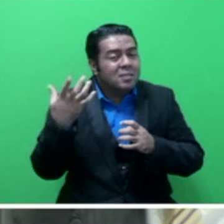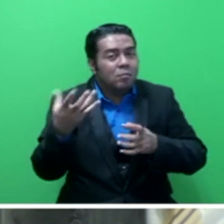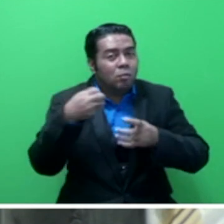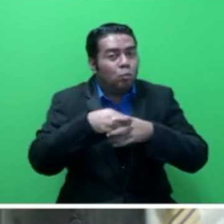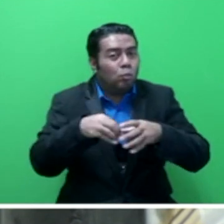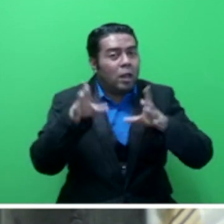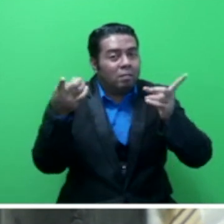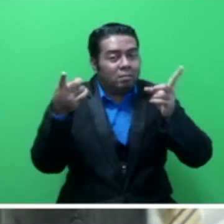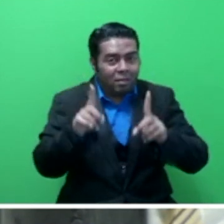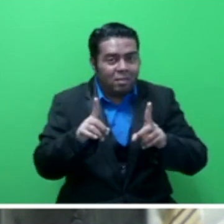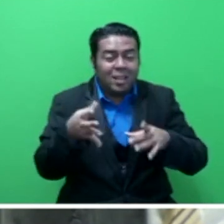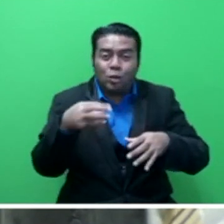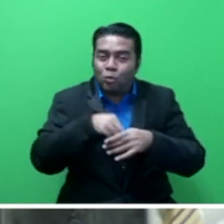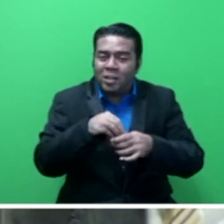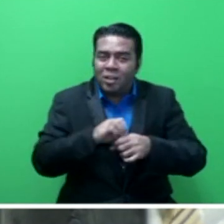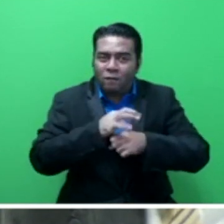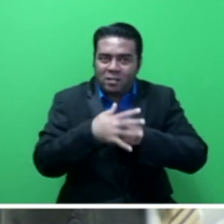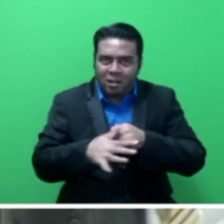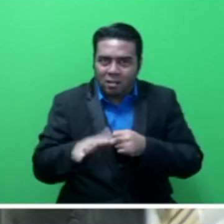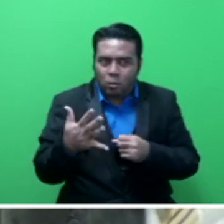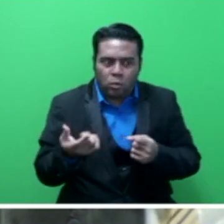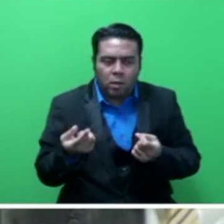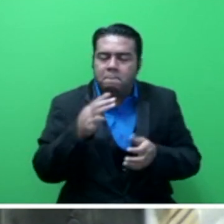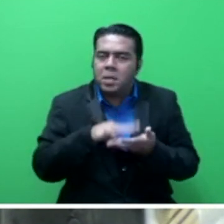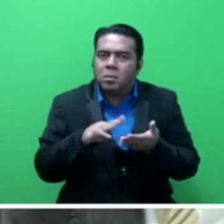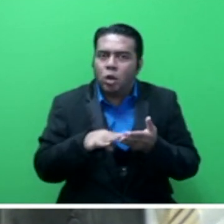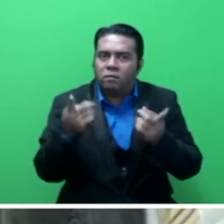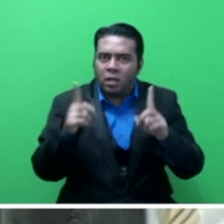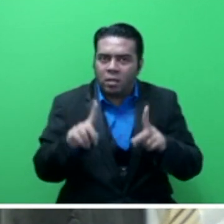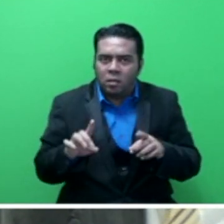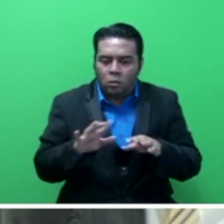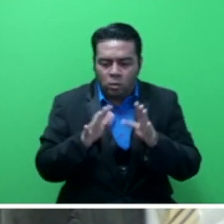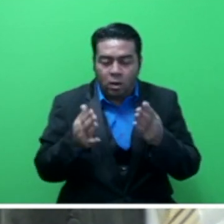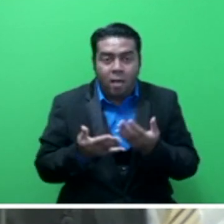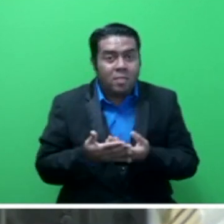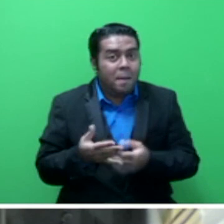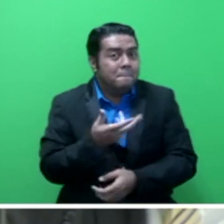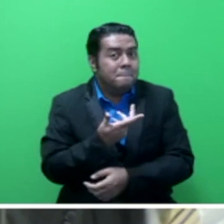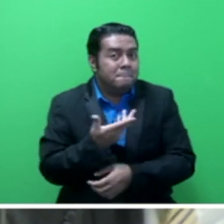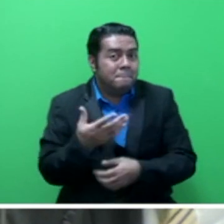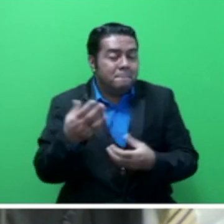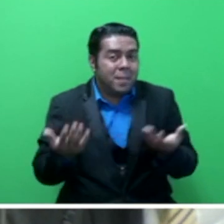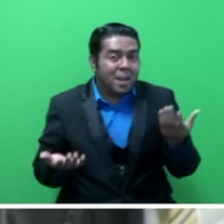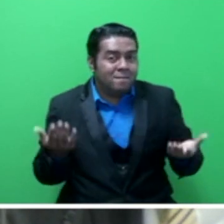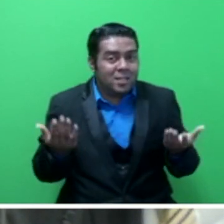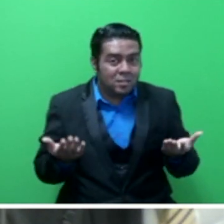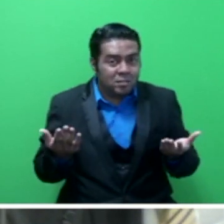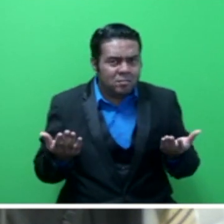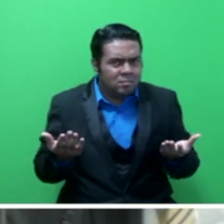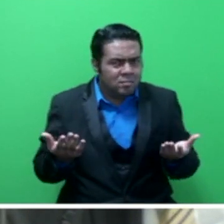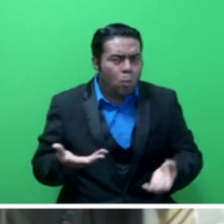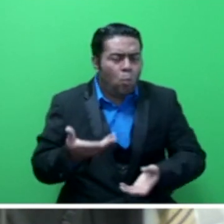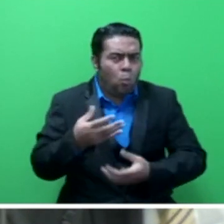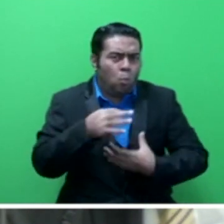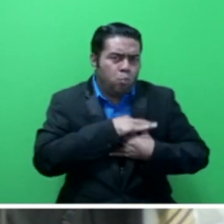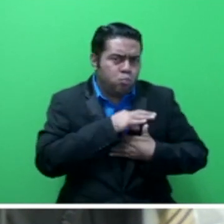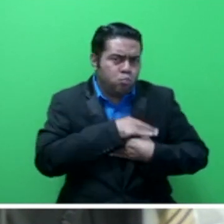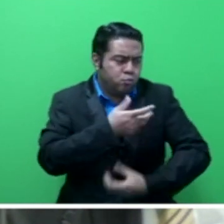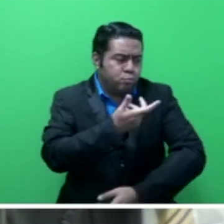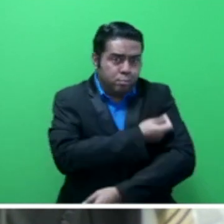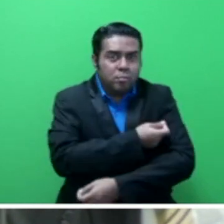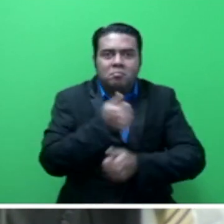COVID-19, as we are seeing with the millions of deaths worldwide. The benefits of vaccination greatly outweigh the risks, and many more illnesses and